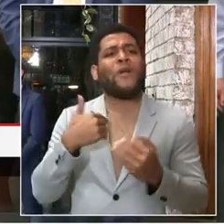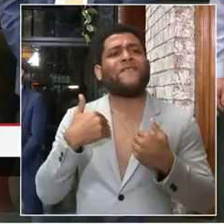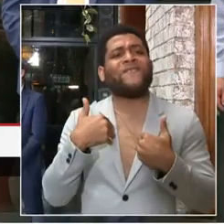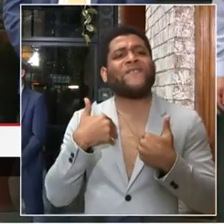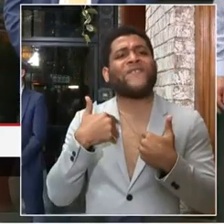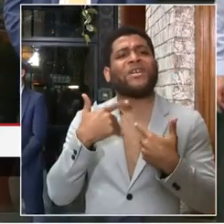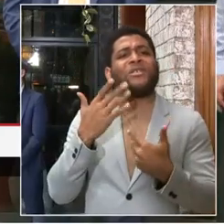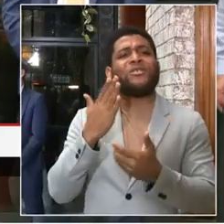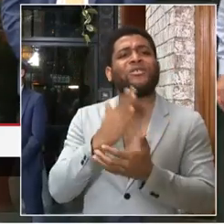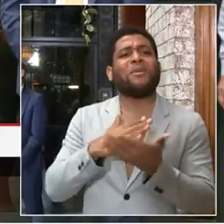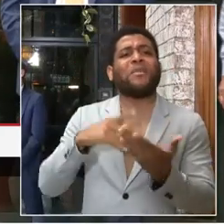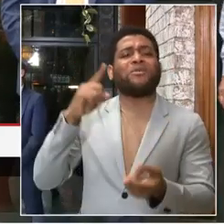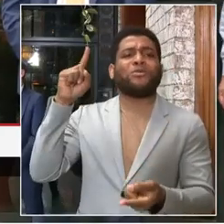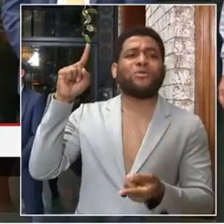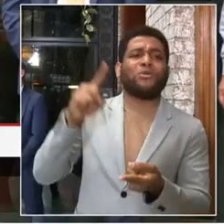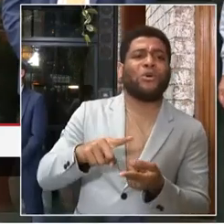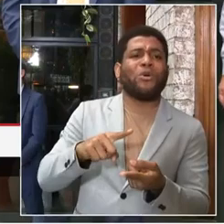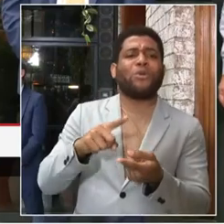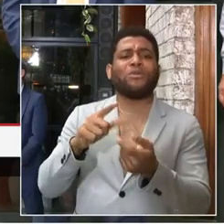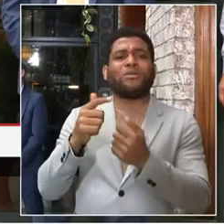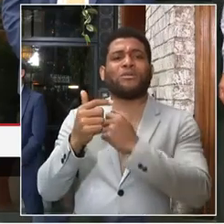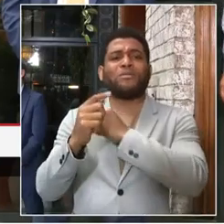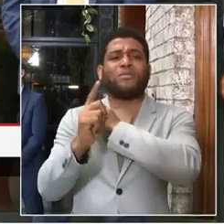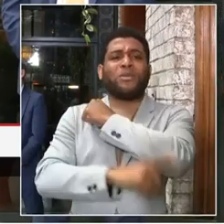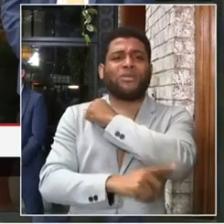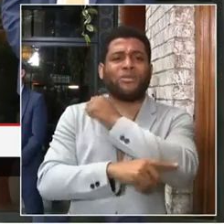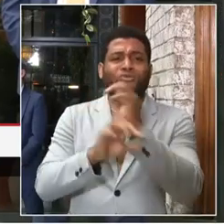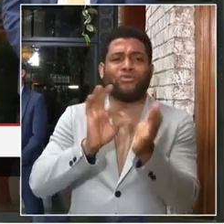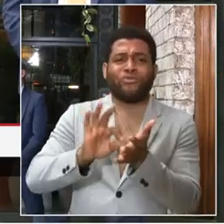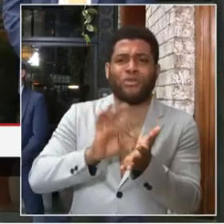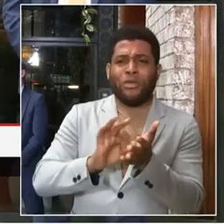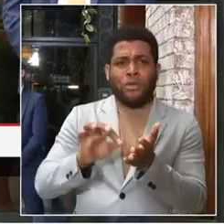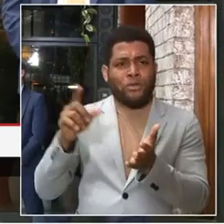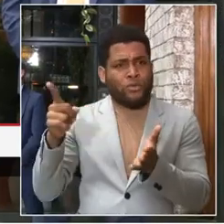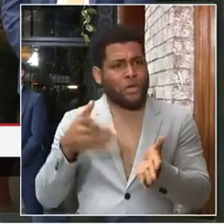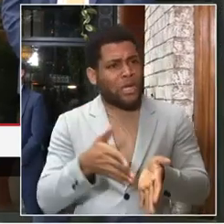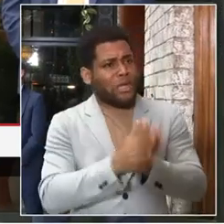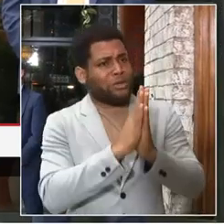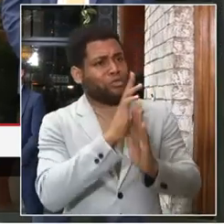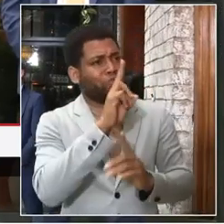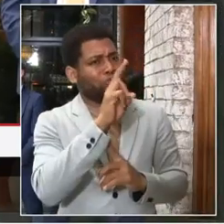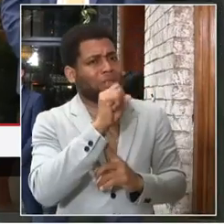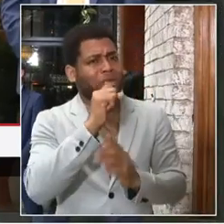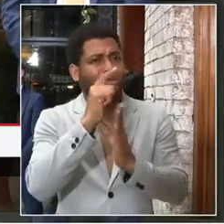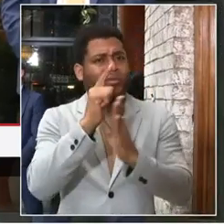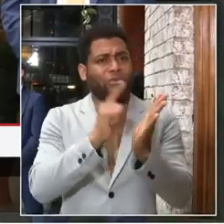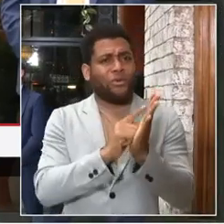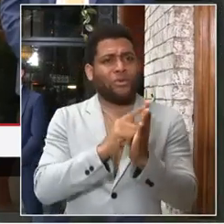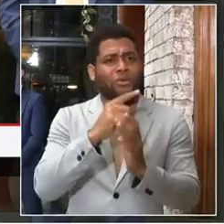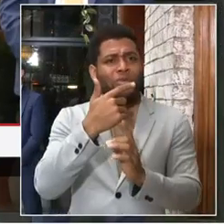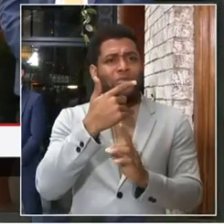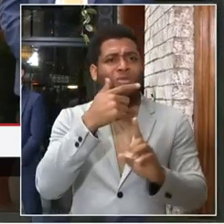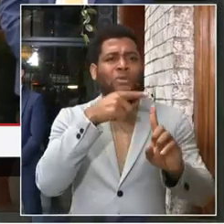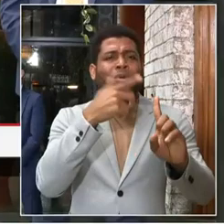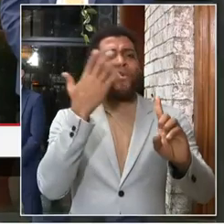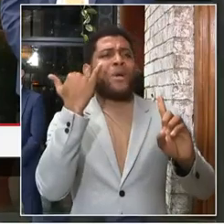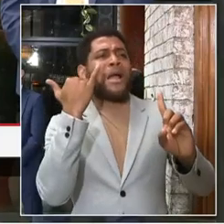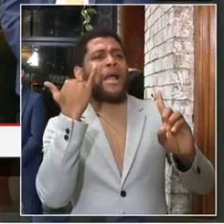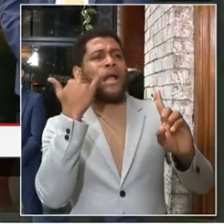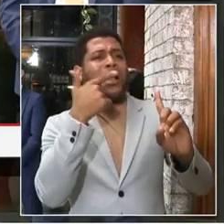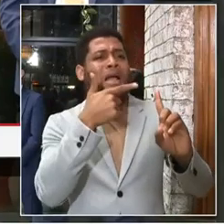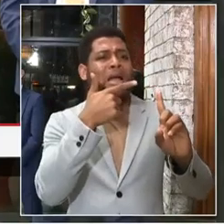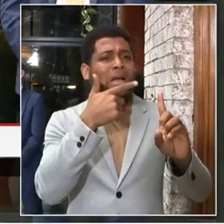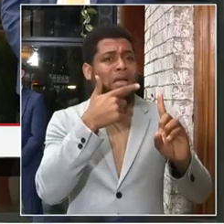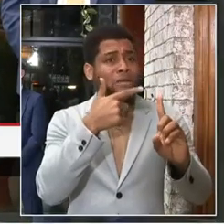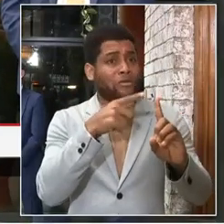country. Have you asked the U.S. Attorney Graves why that is? And do you think that raising those rates will